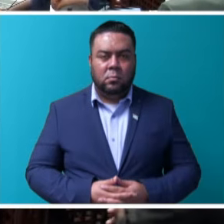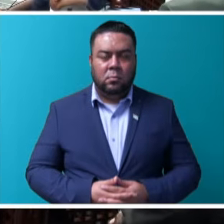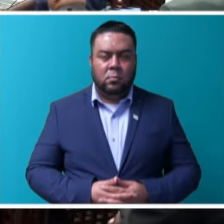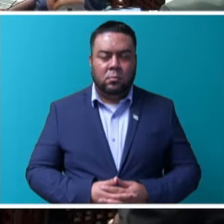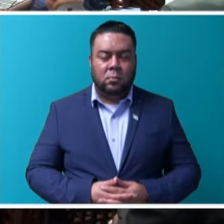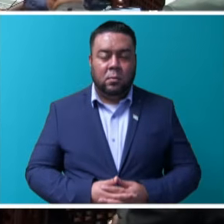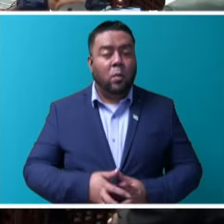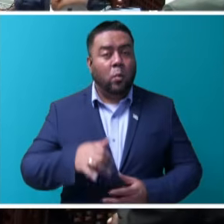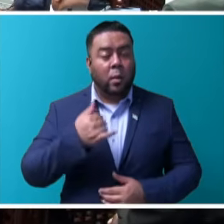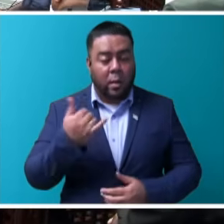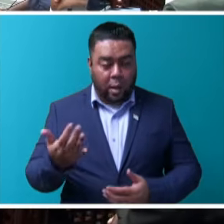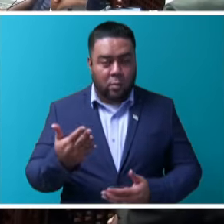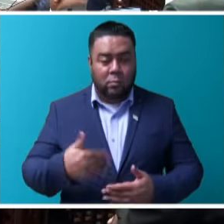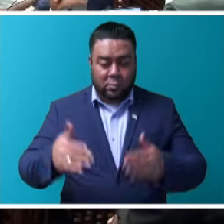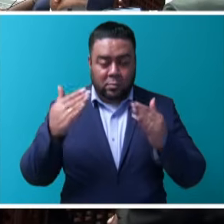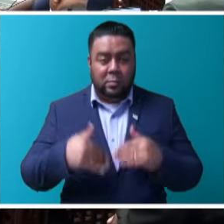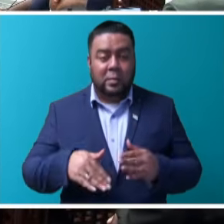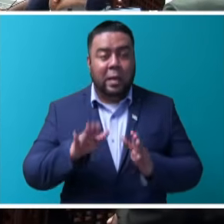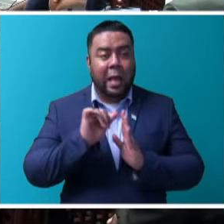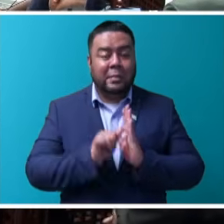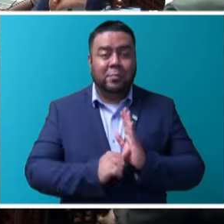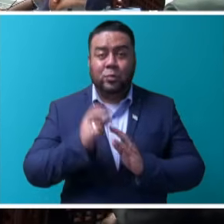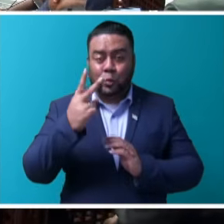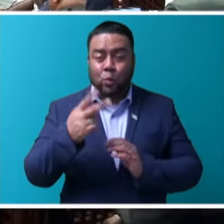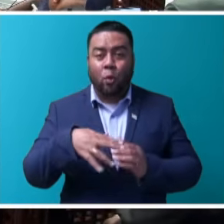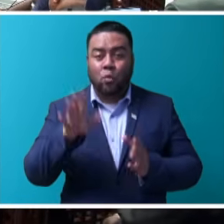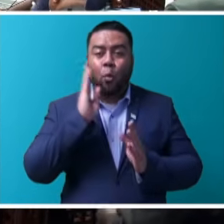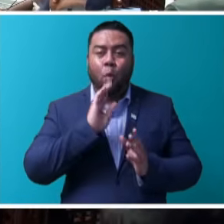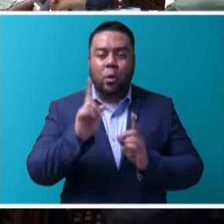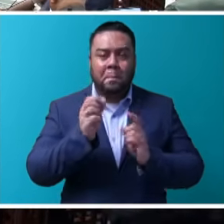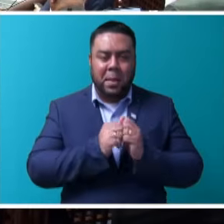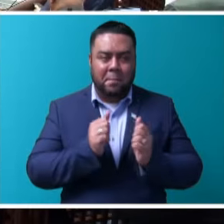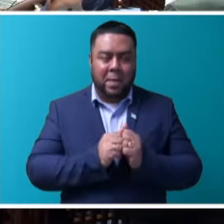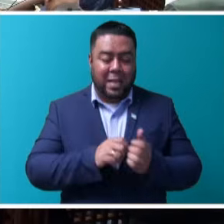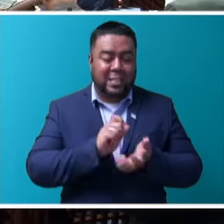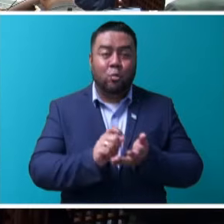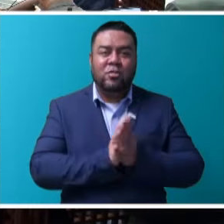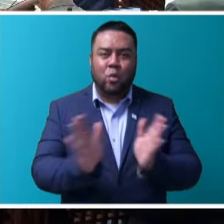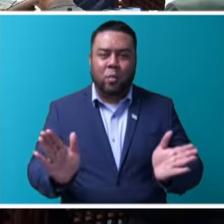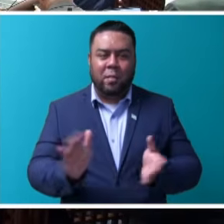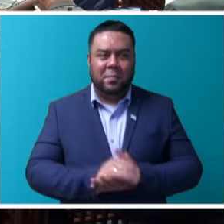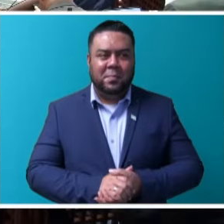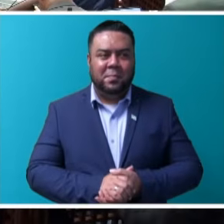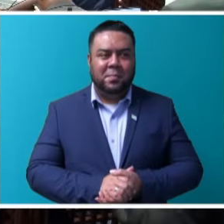We now turn to item 2 on the order paper, the Secretary General.